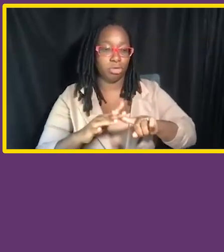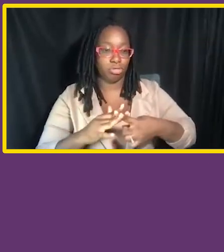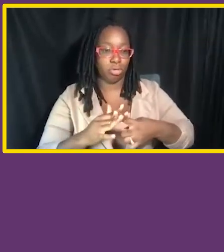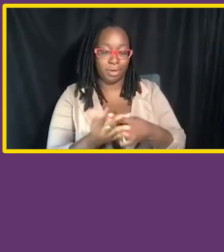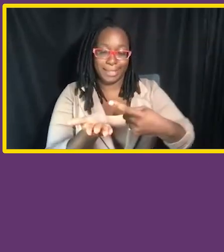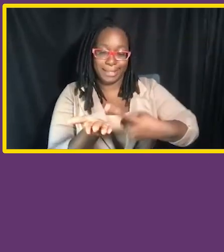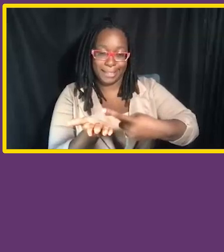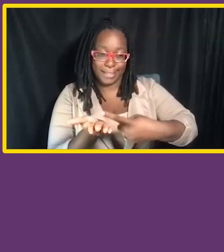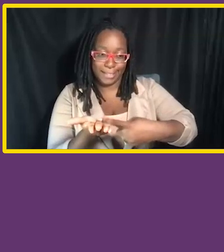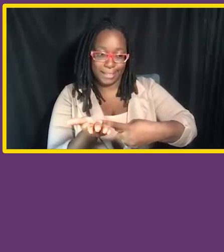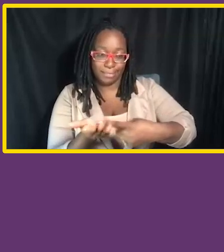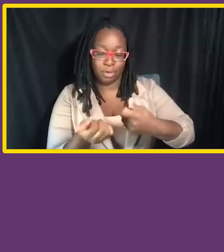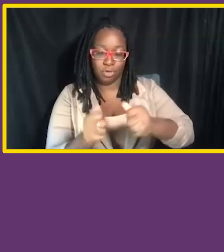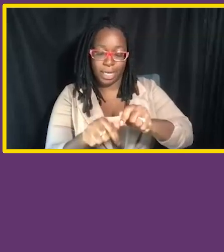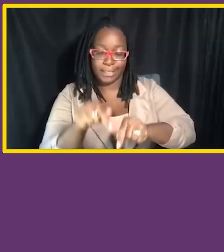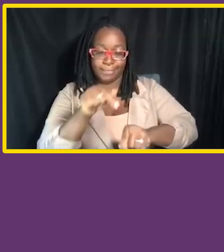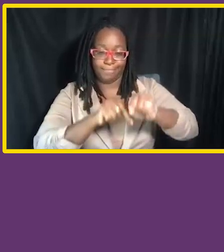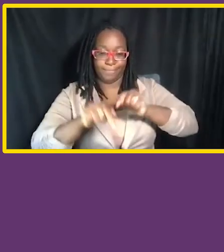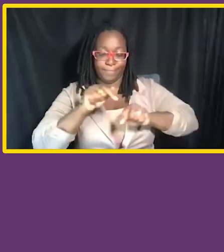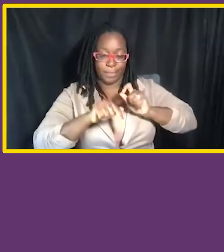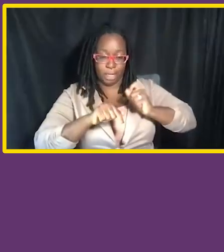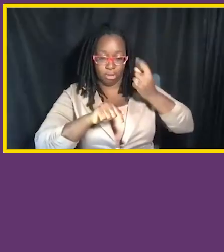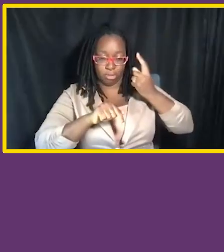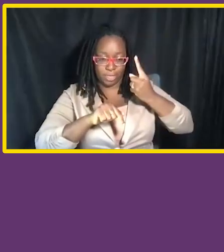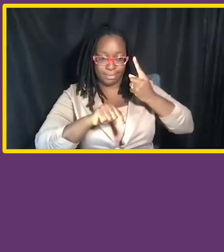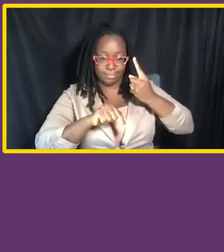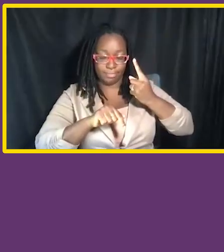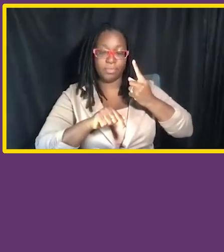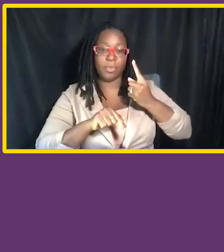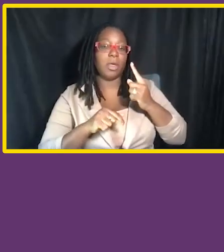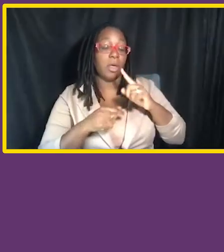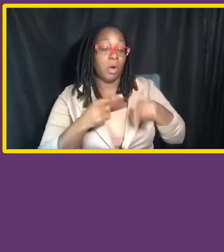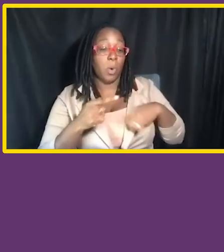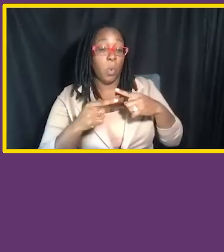when we speak of Black women, we speak of a people